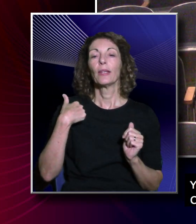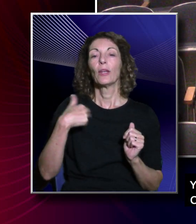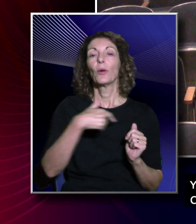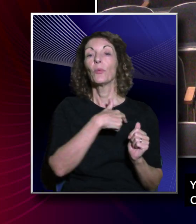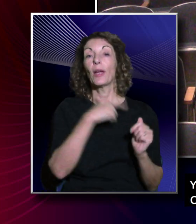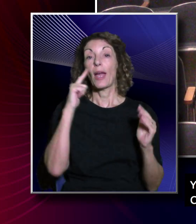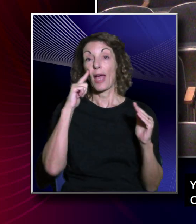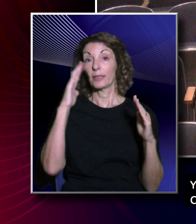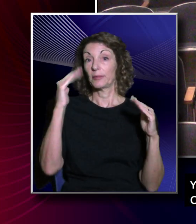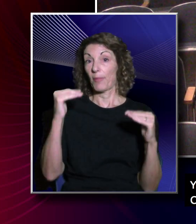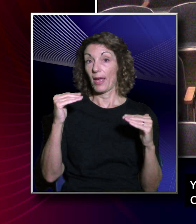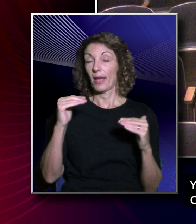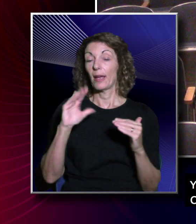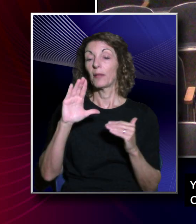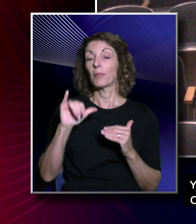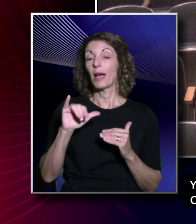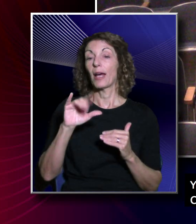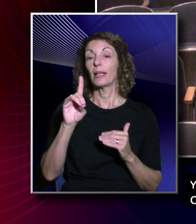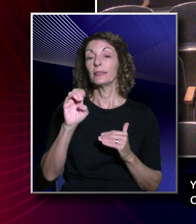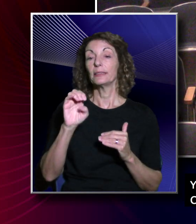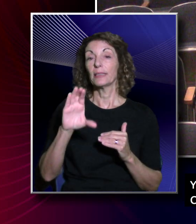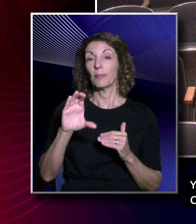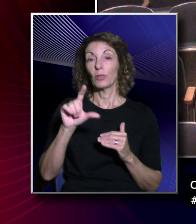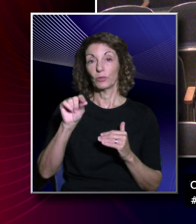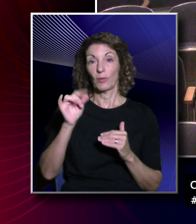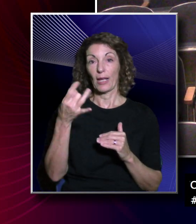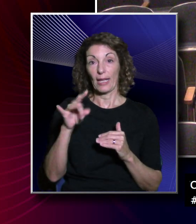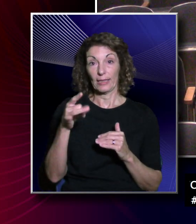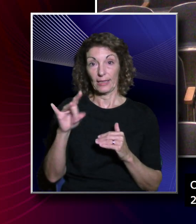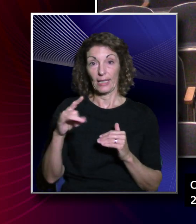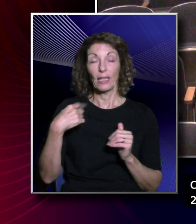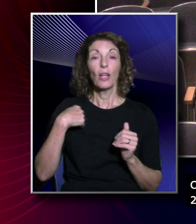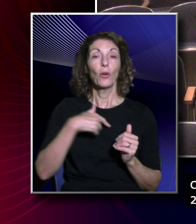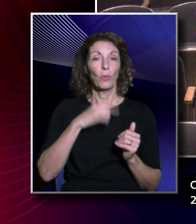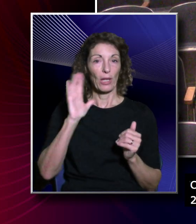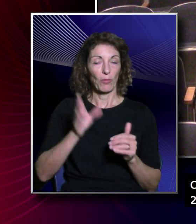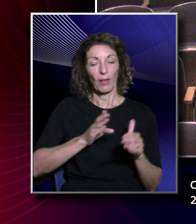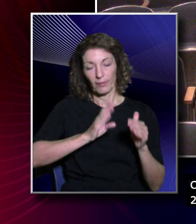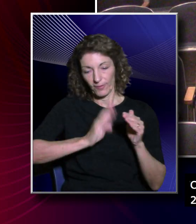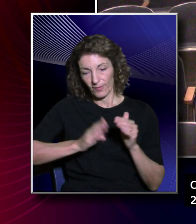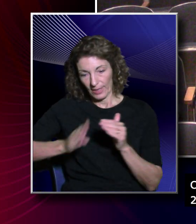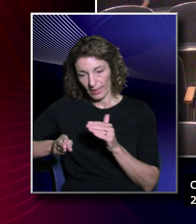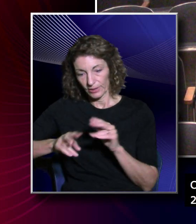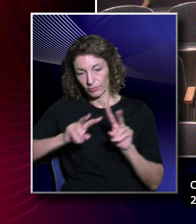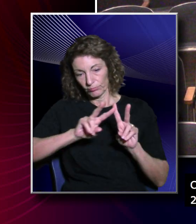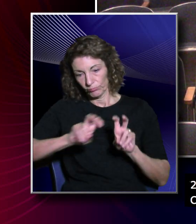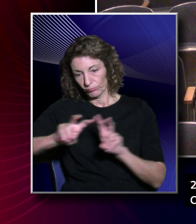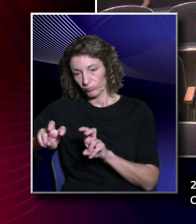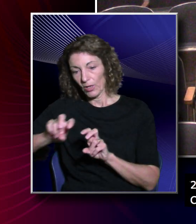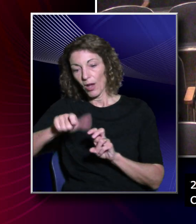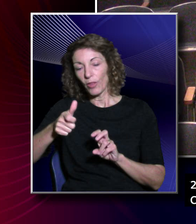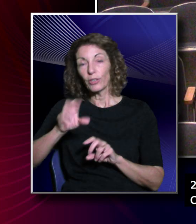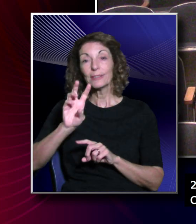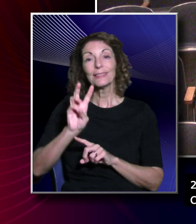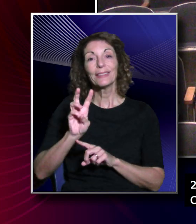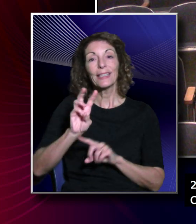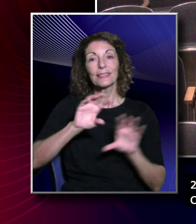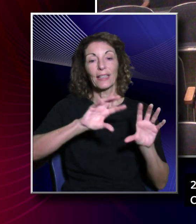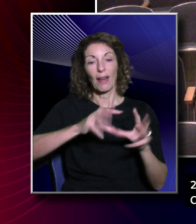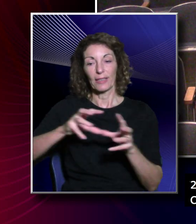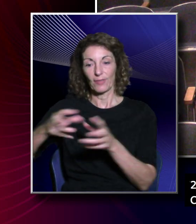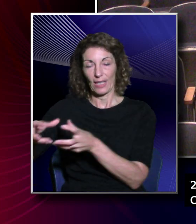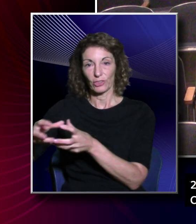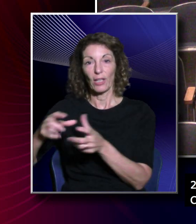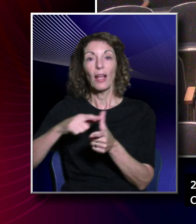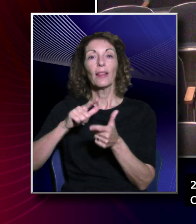that by December of 2018, we will have finished with the other 6 classification groups, and then we'll start